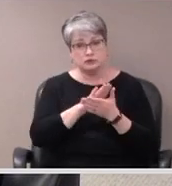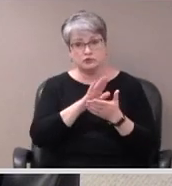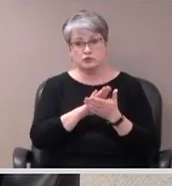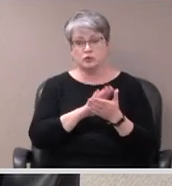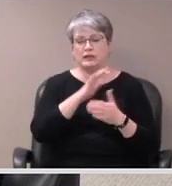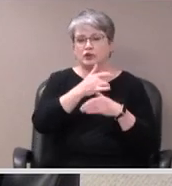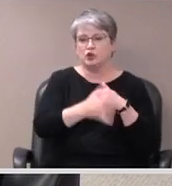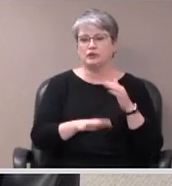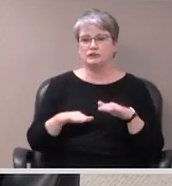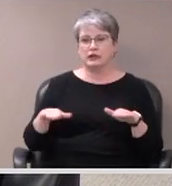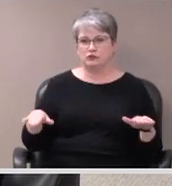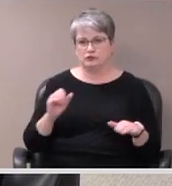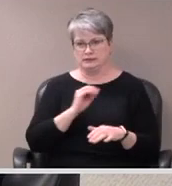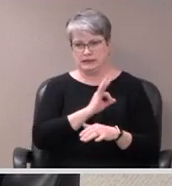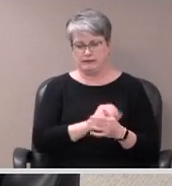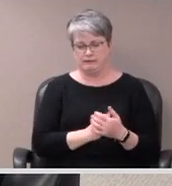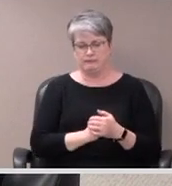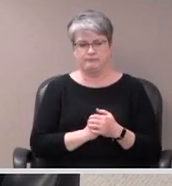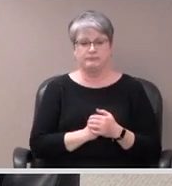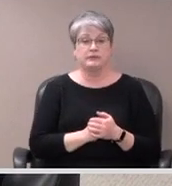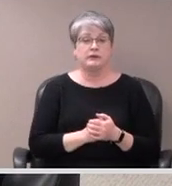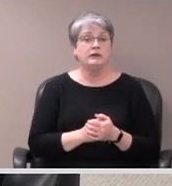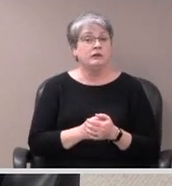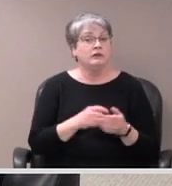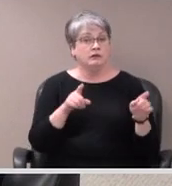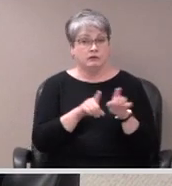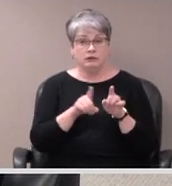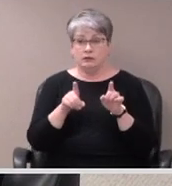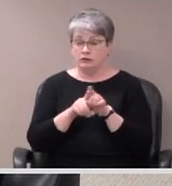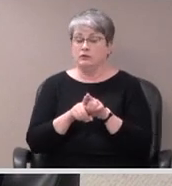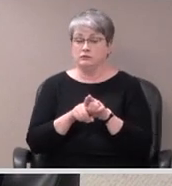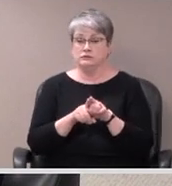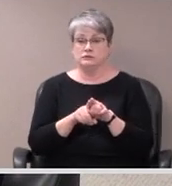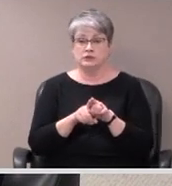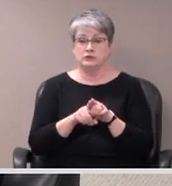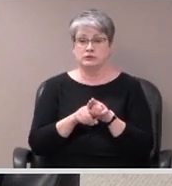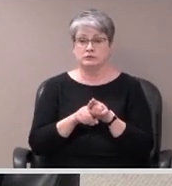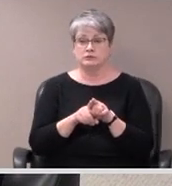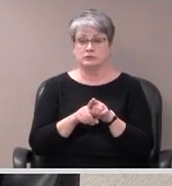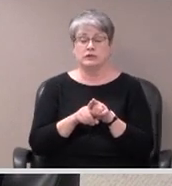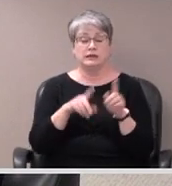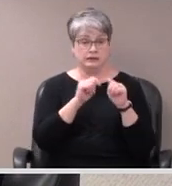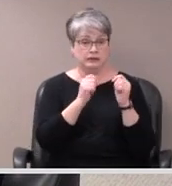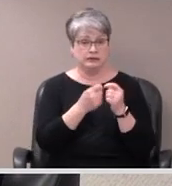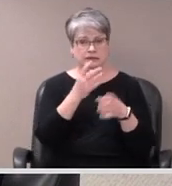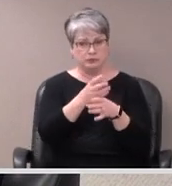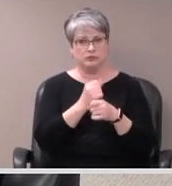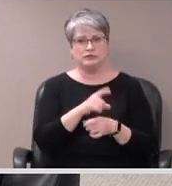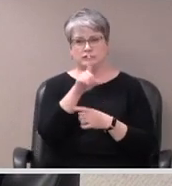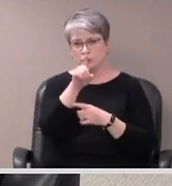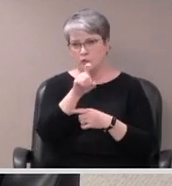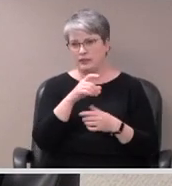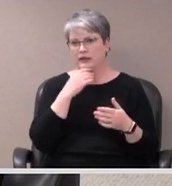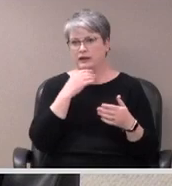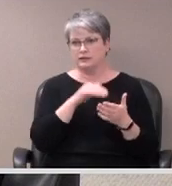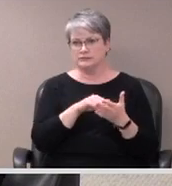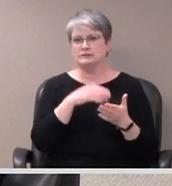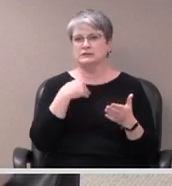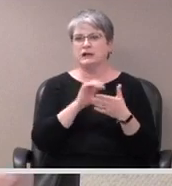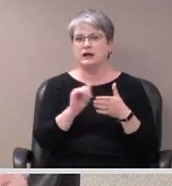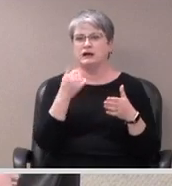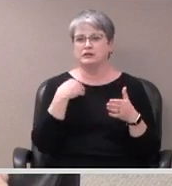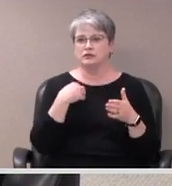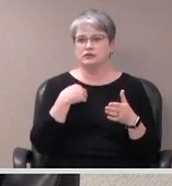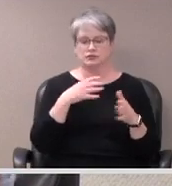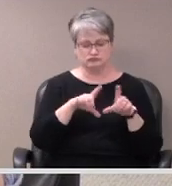childhood staff. In addition to being recognized as being a model for best practice, the team received a $1,000 check that can be used towards